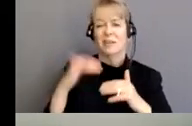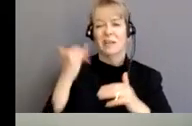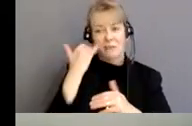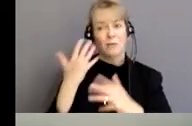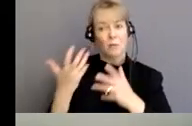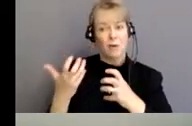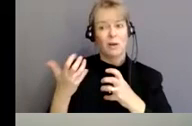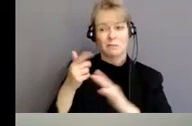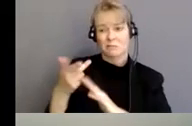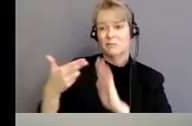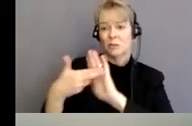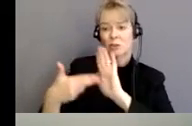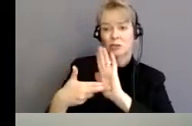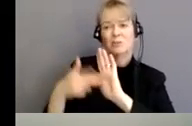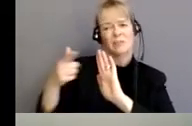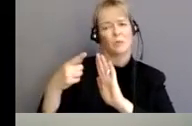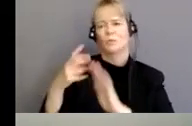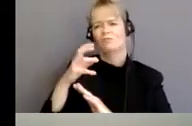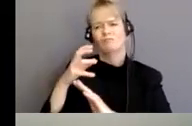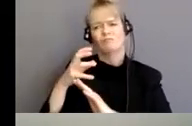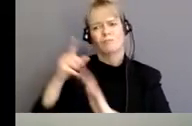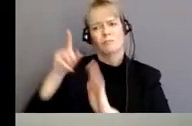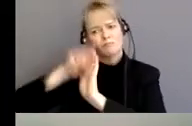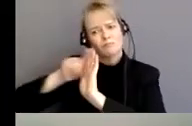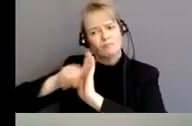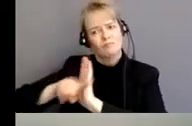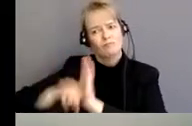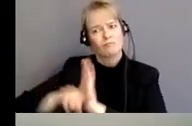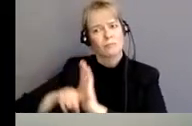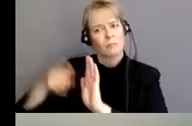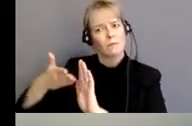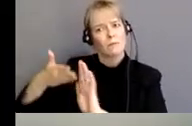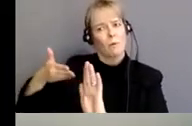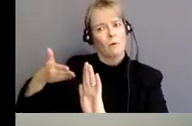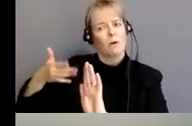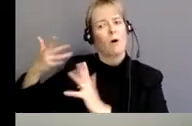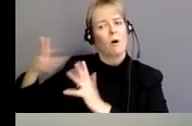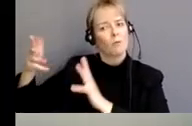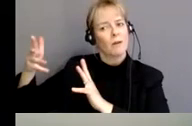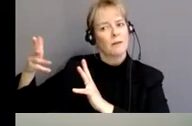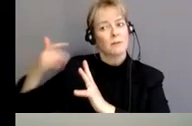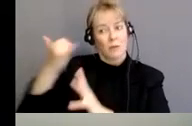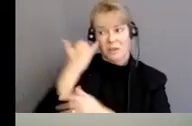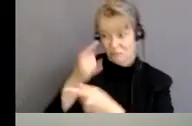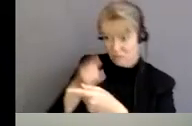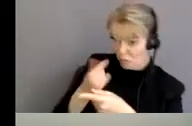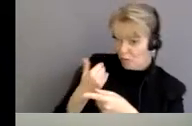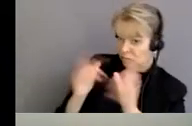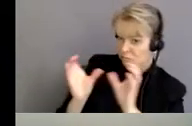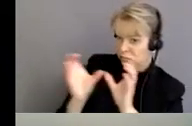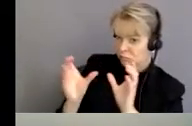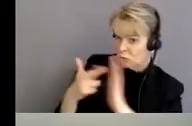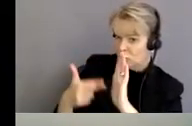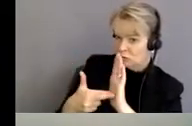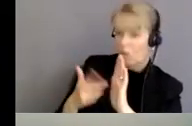regulator, there's a very rigorous background check that happens, and so you can you're provided certain protections as well if you're